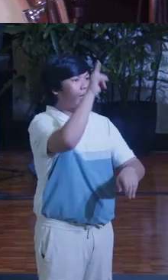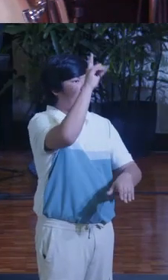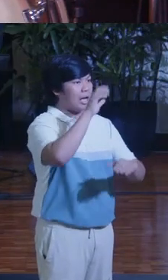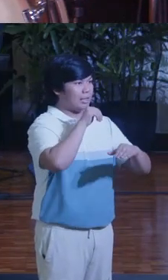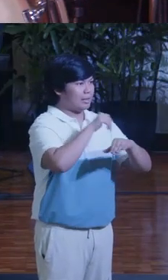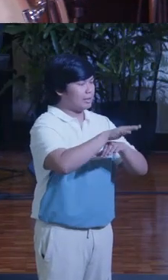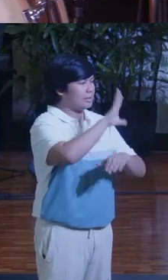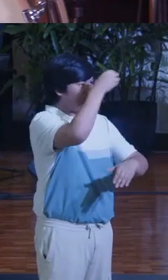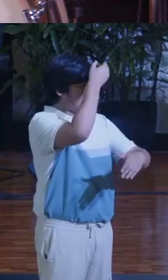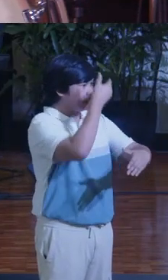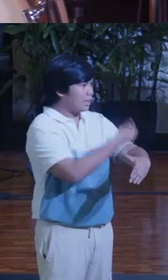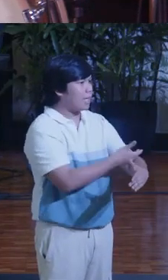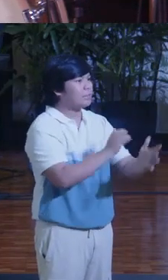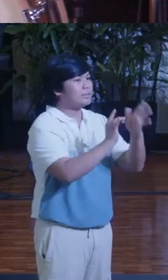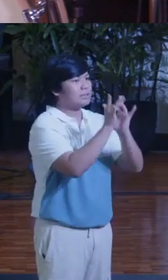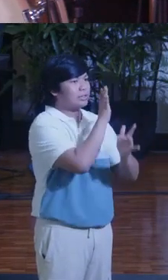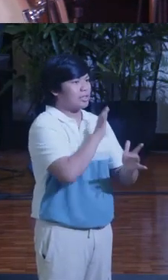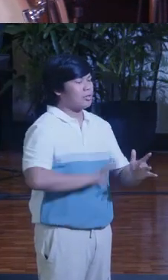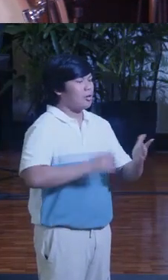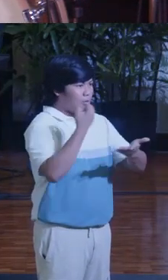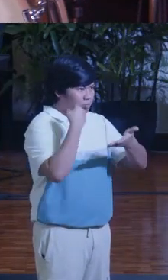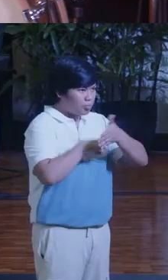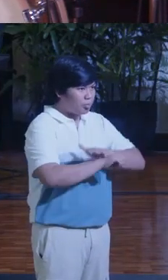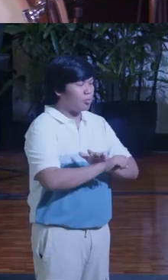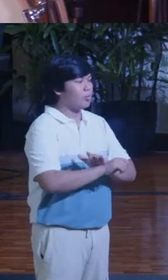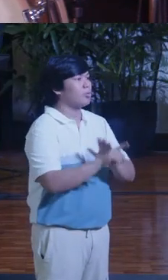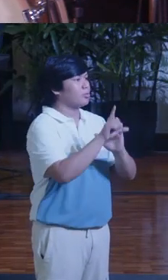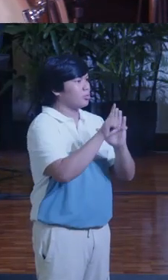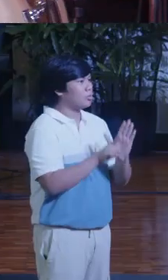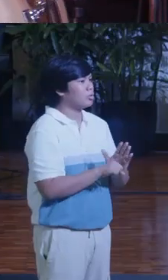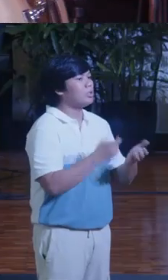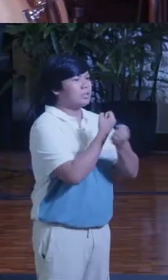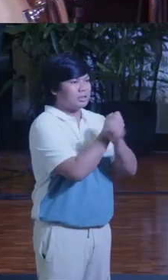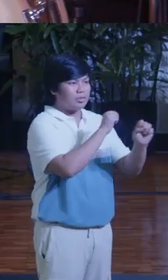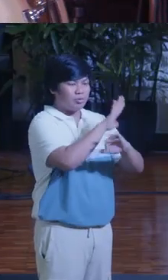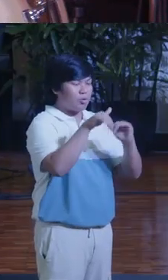Son, born of woman, born under the law, to redeem those who were